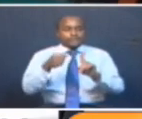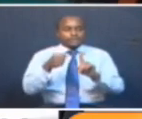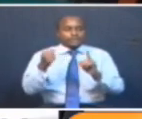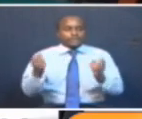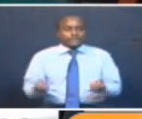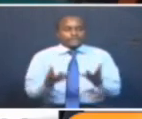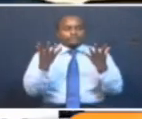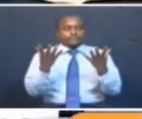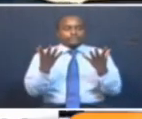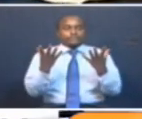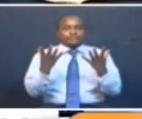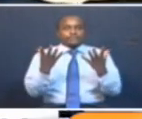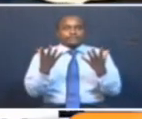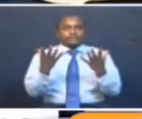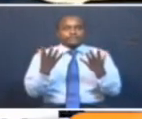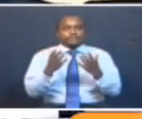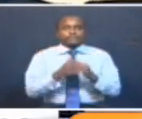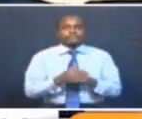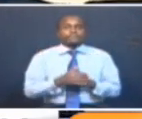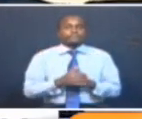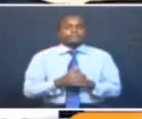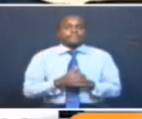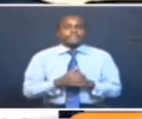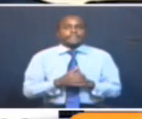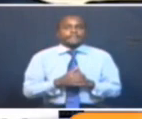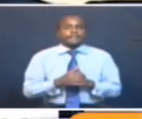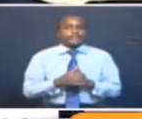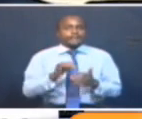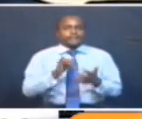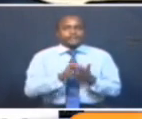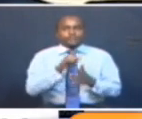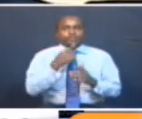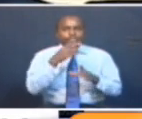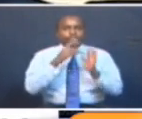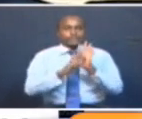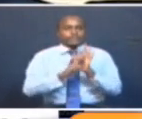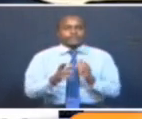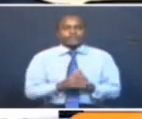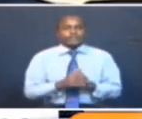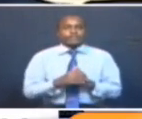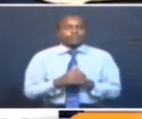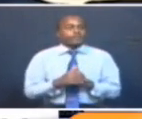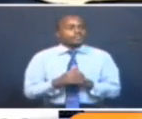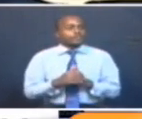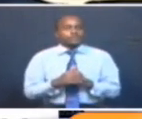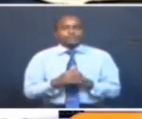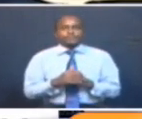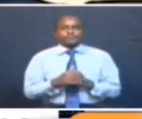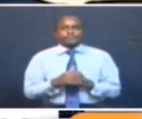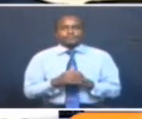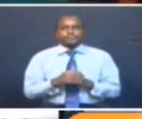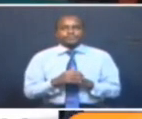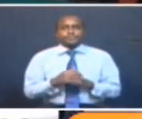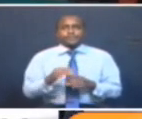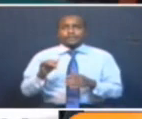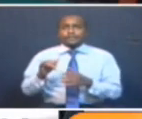sacrifice, and to do things for others. And that's what he did. So that's what you've gotten from